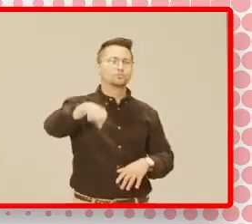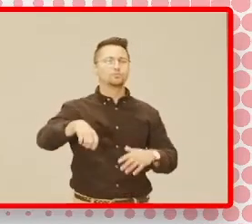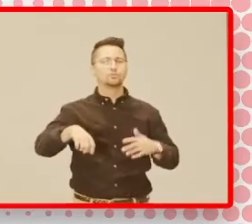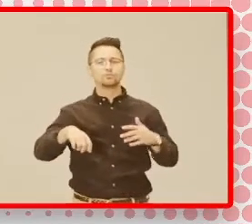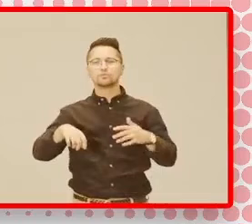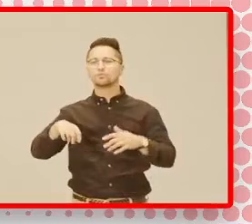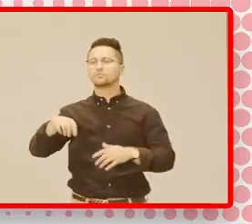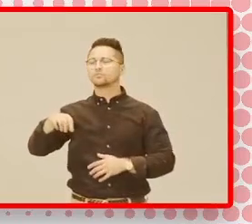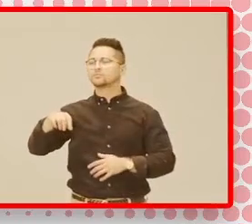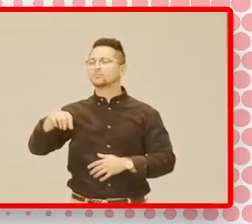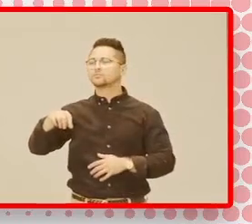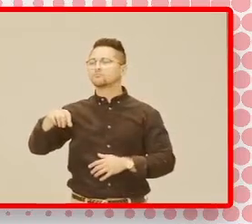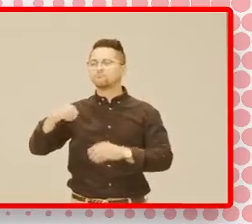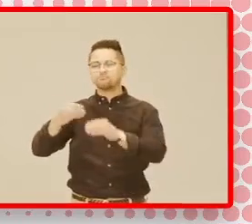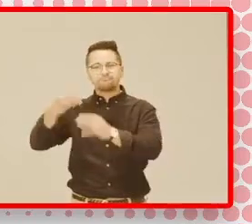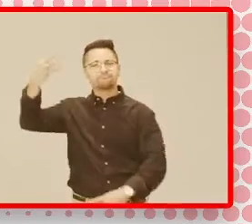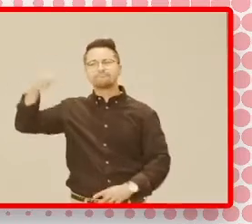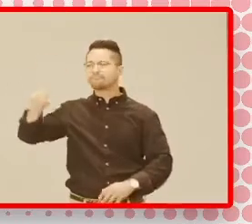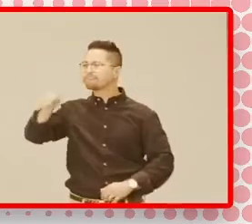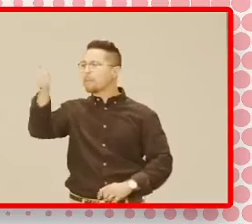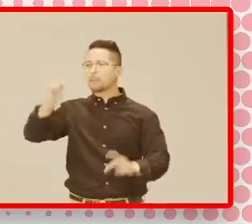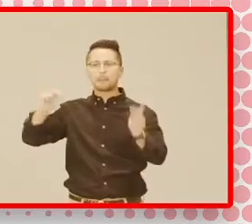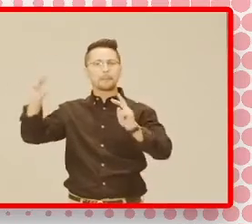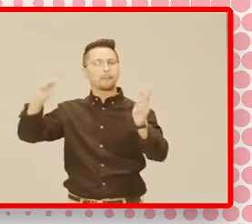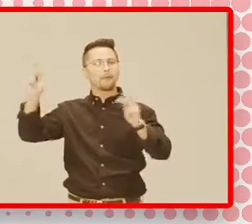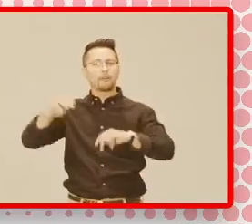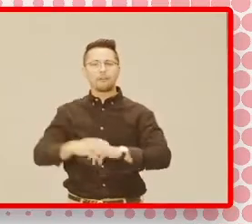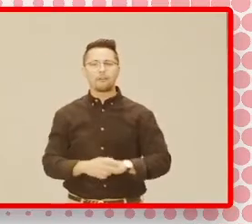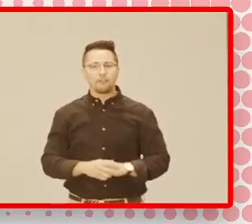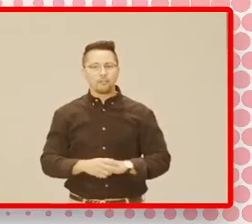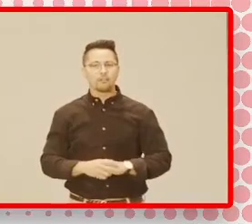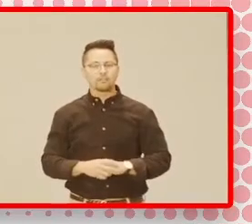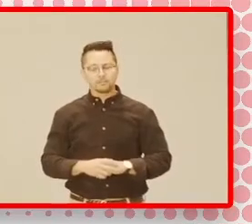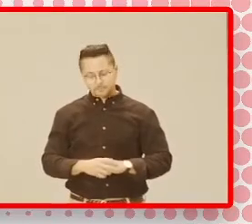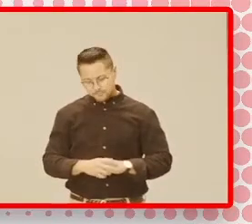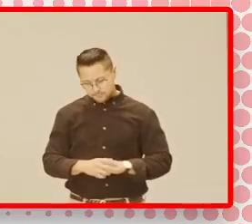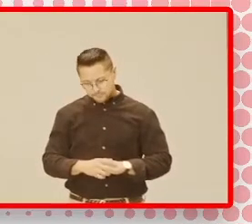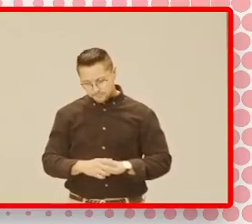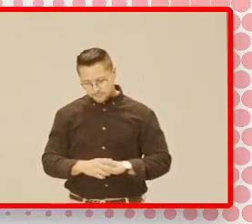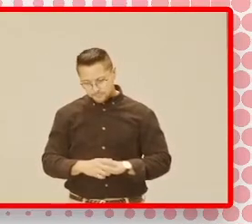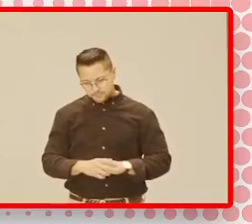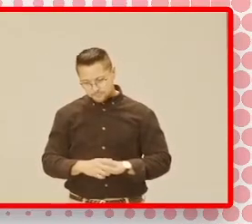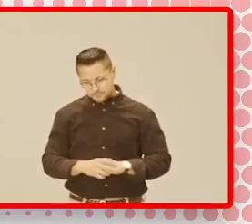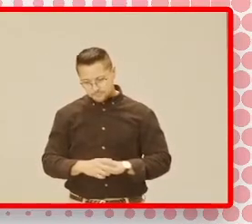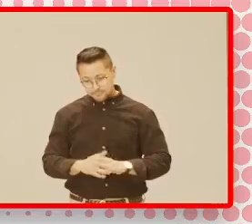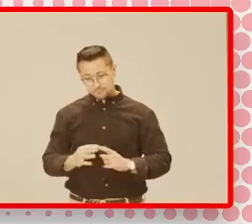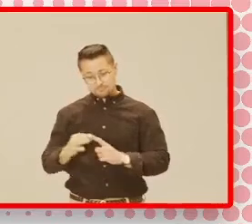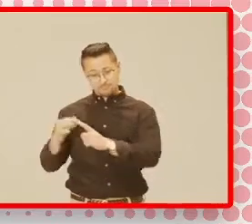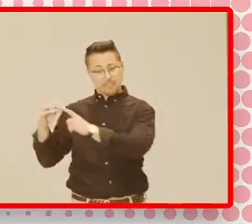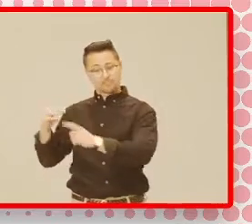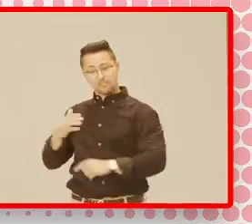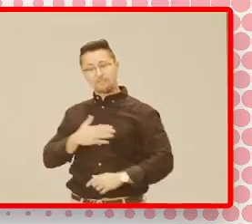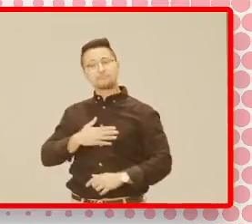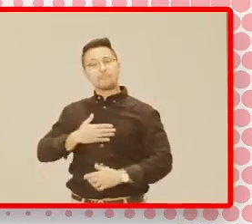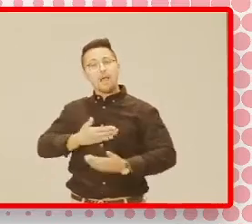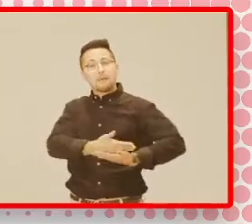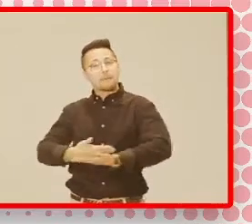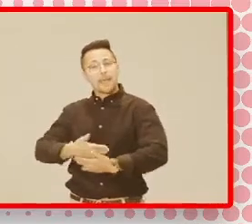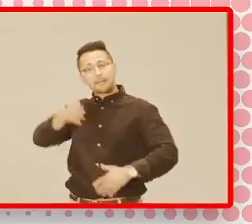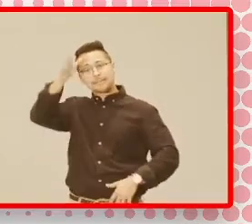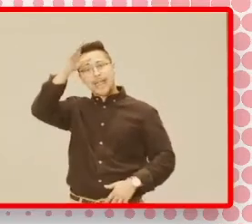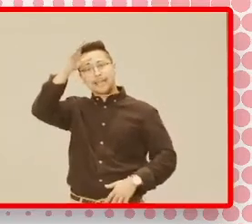and Jennifer, and especially my baby daddy.